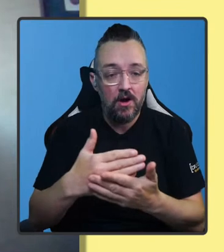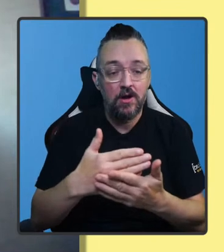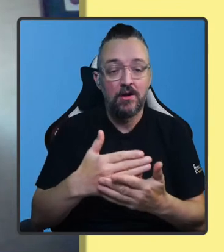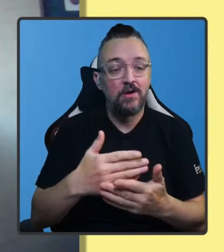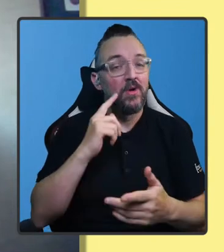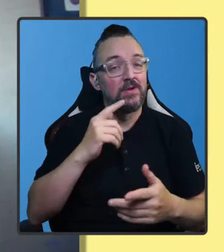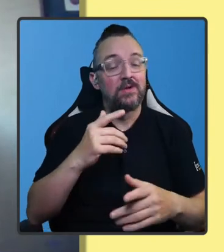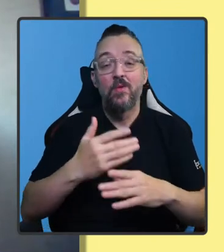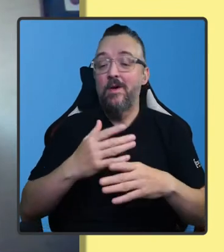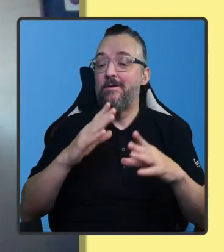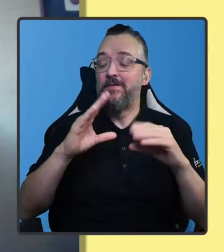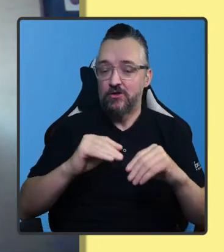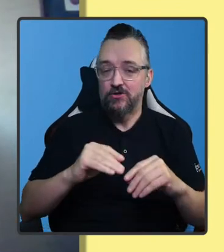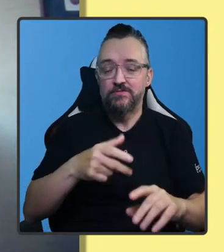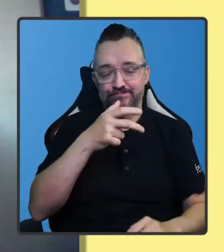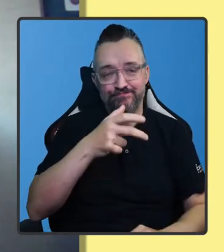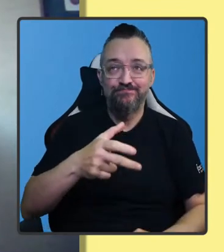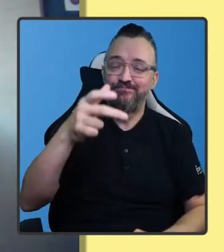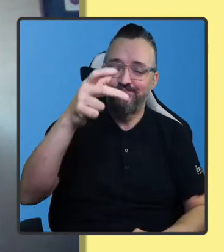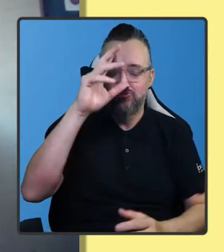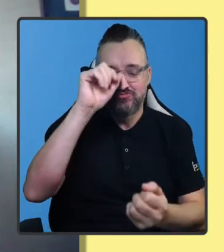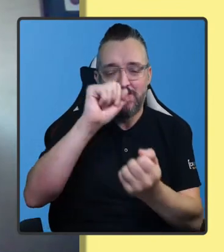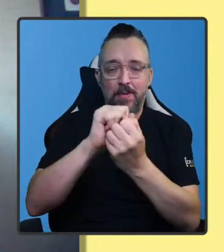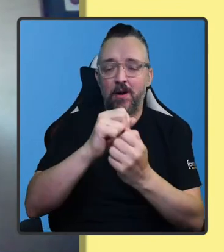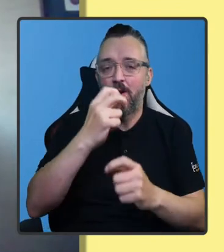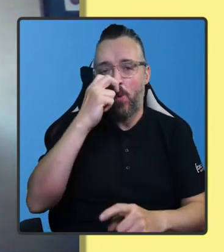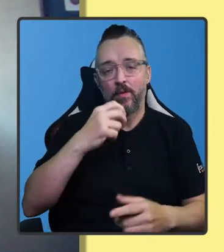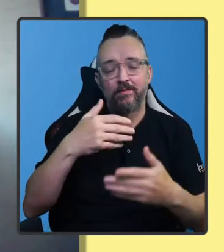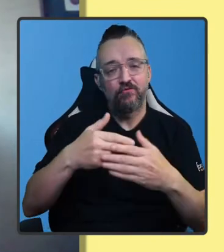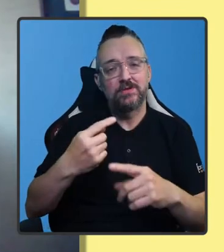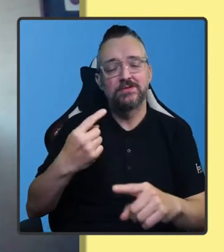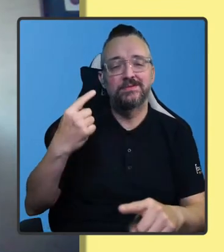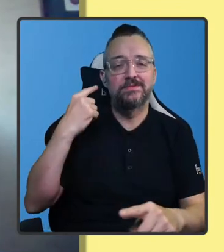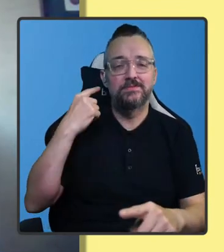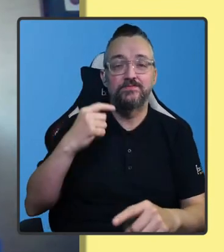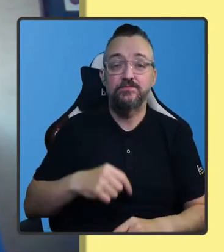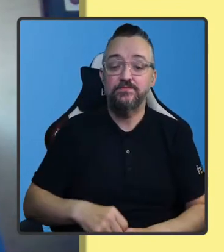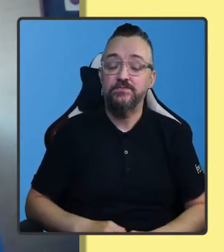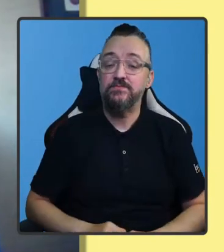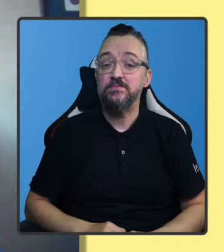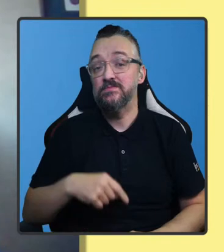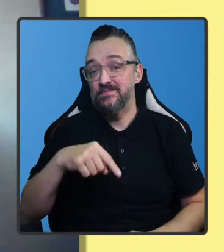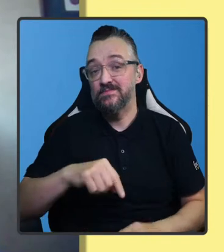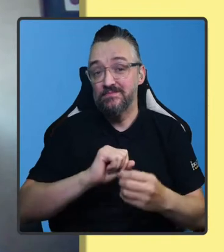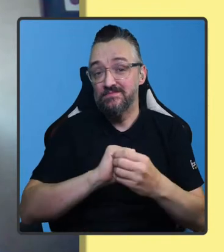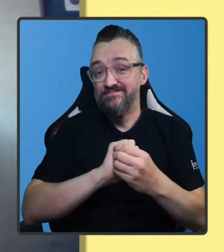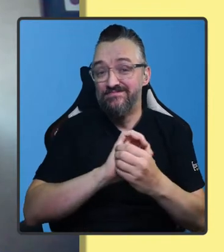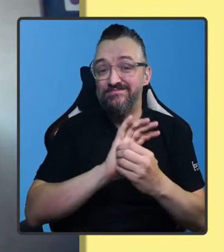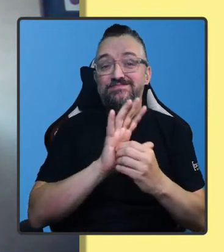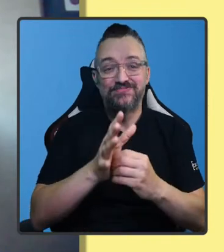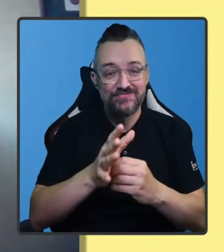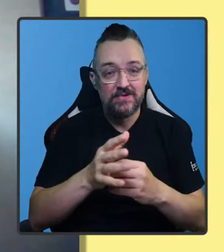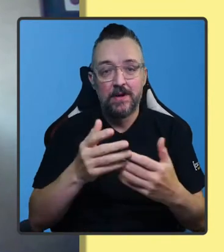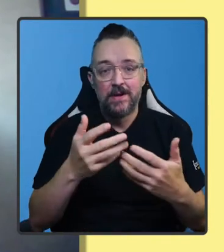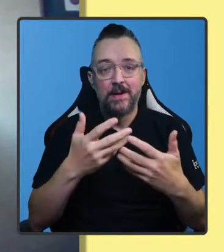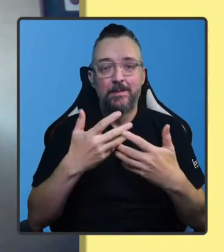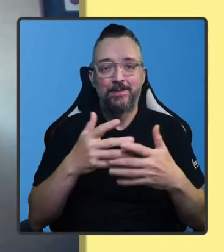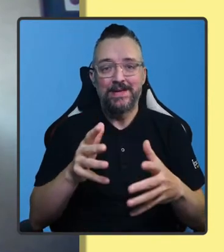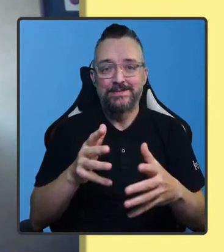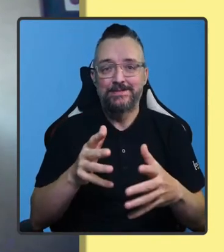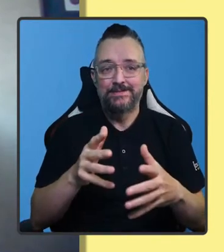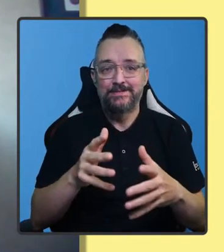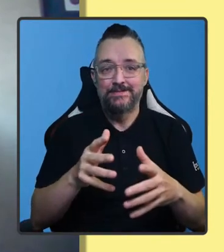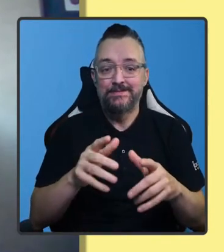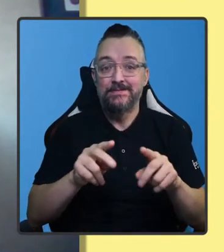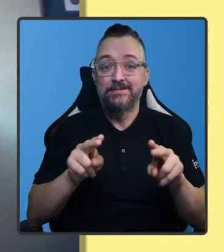a glass in their memory. But while this dreadful pandemic has loosened some of its grip on the nation, we are far from being out of